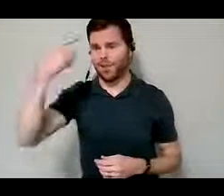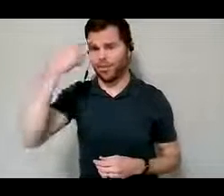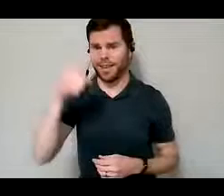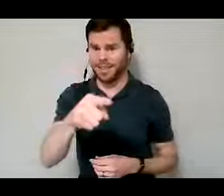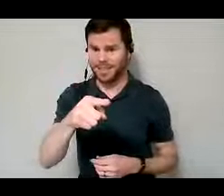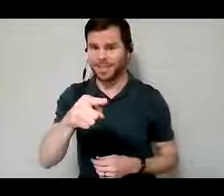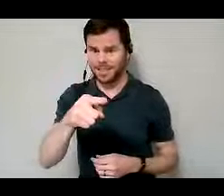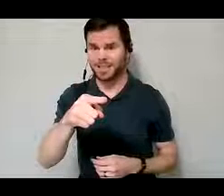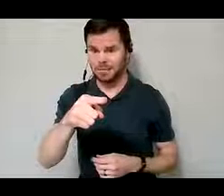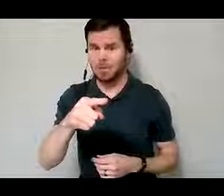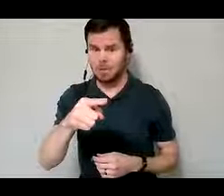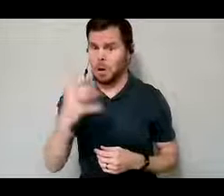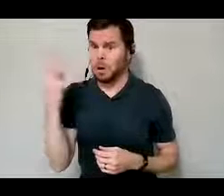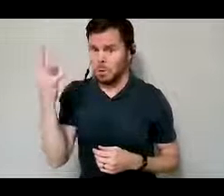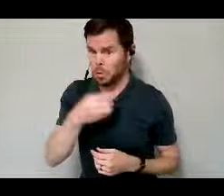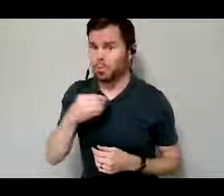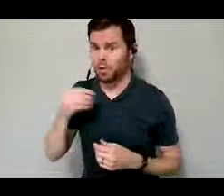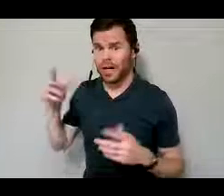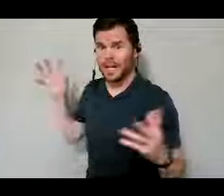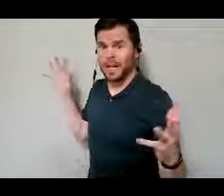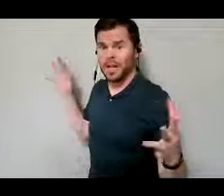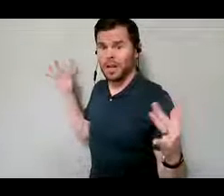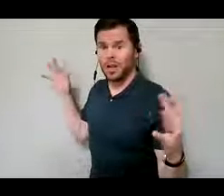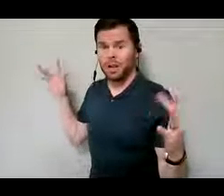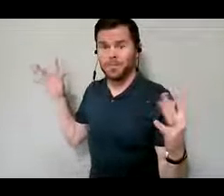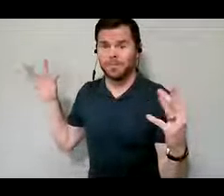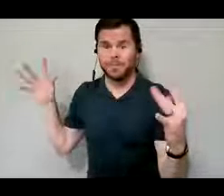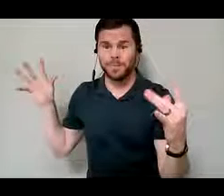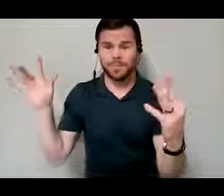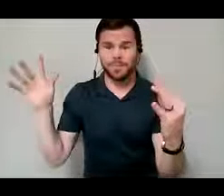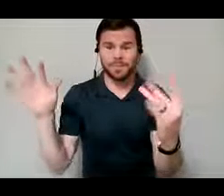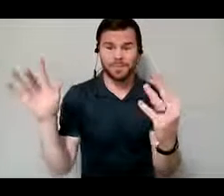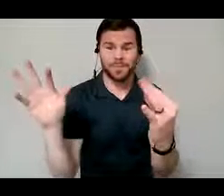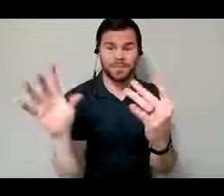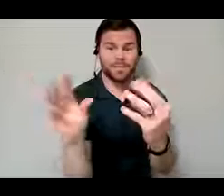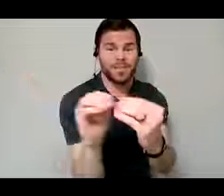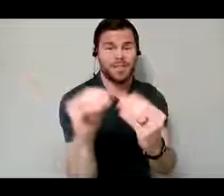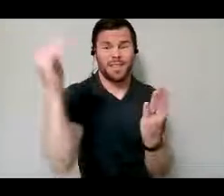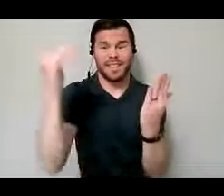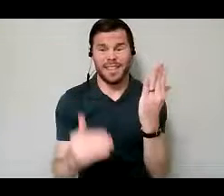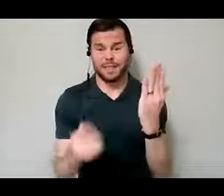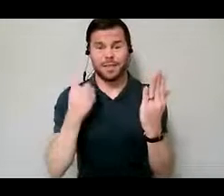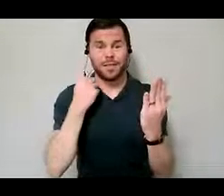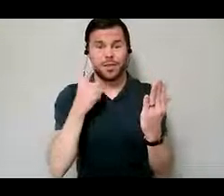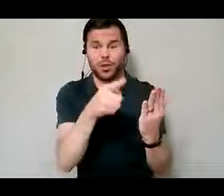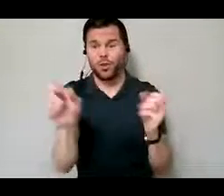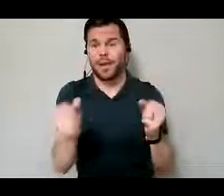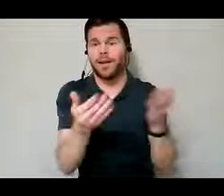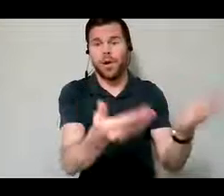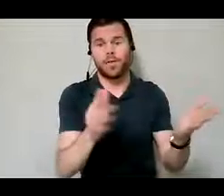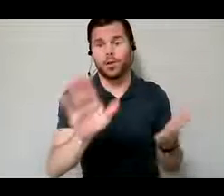pretty cohesive list of all the things that you can offer to students. And then